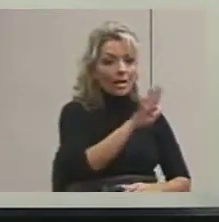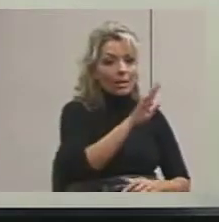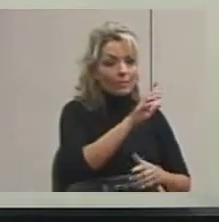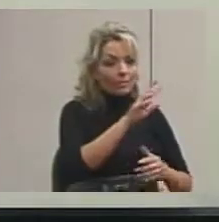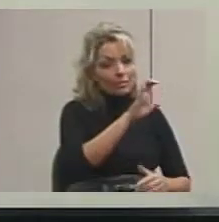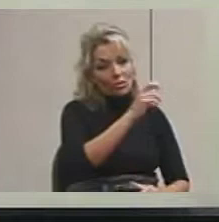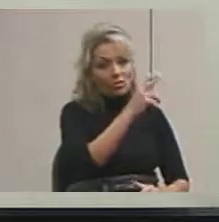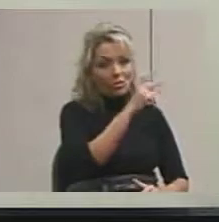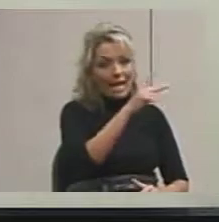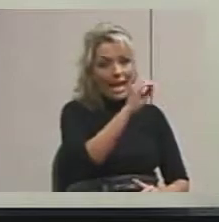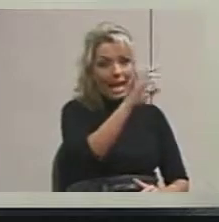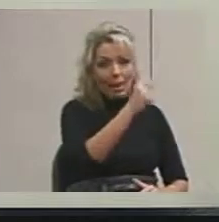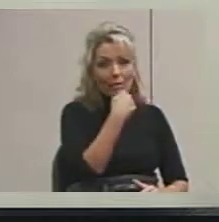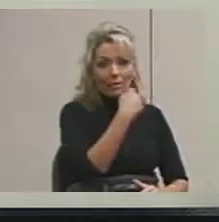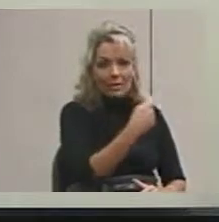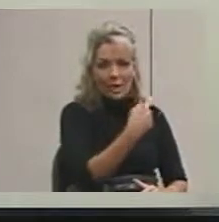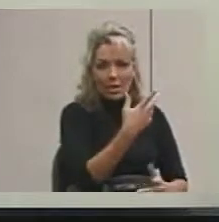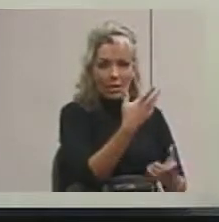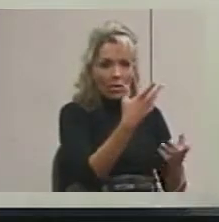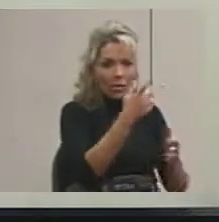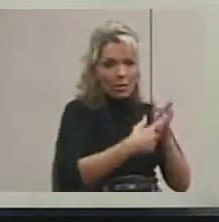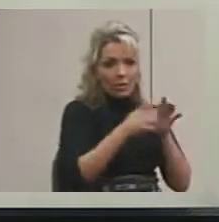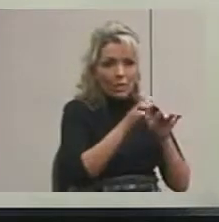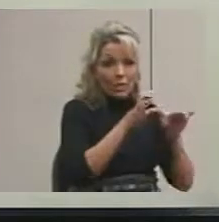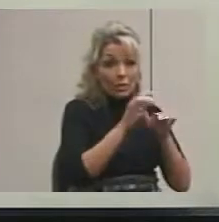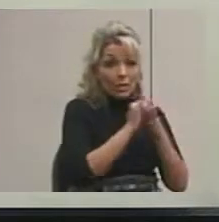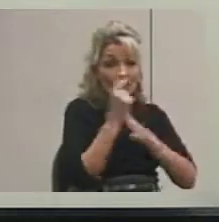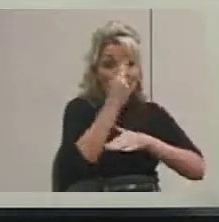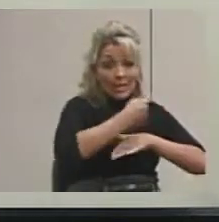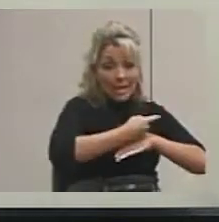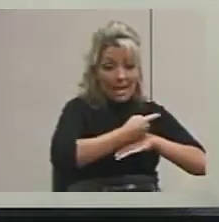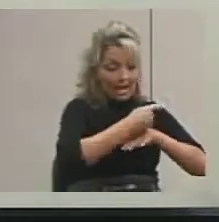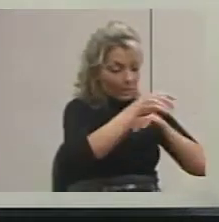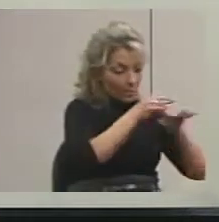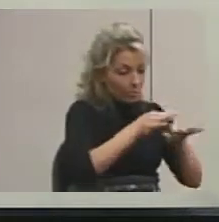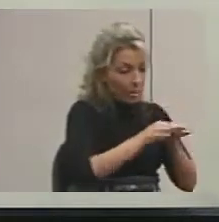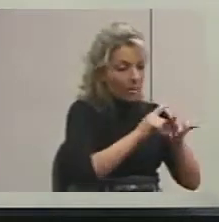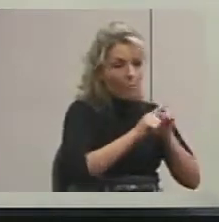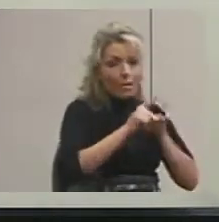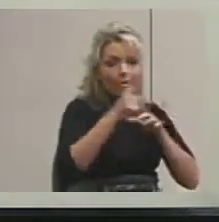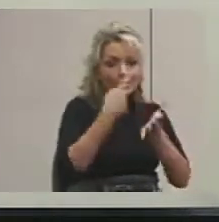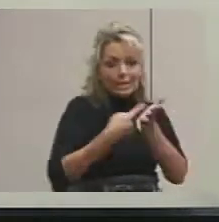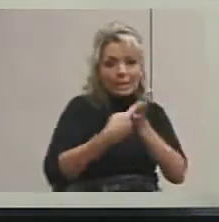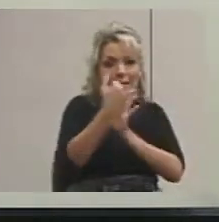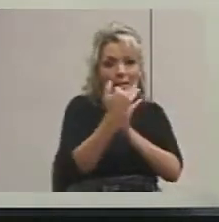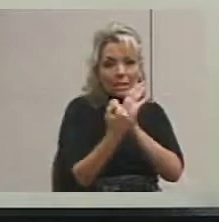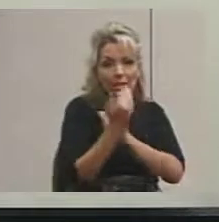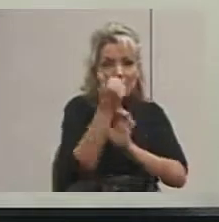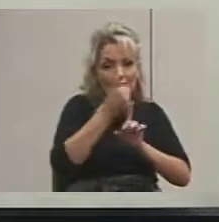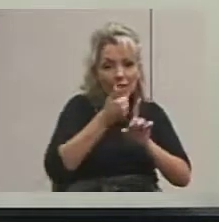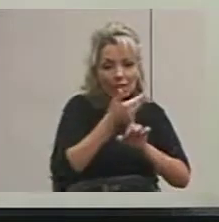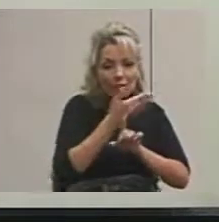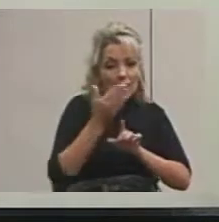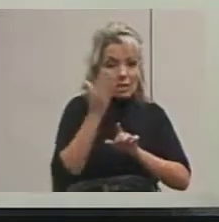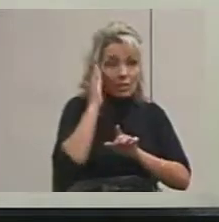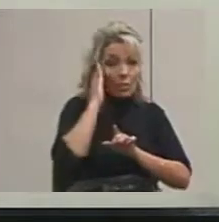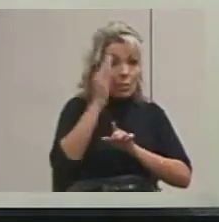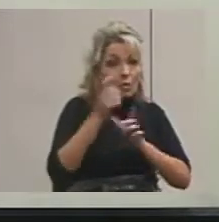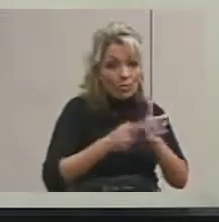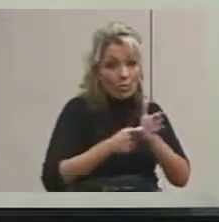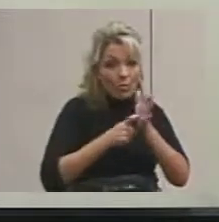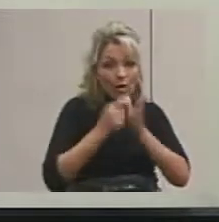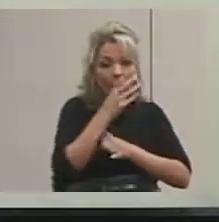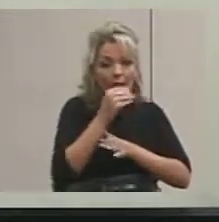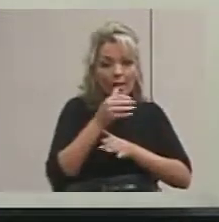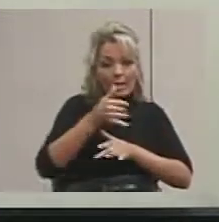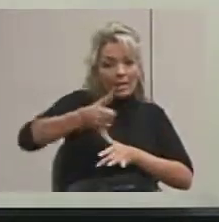say what he has to do that day, but we've made him go through the list of what each of those things will require. And